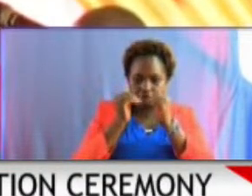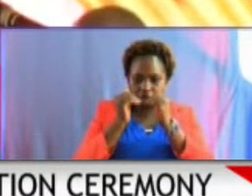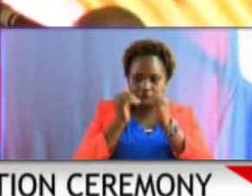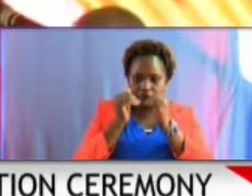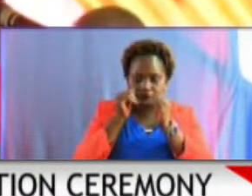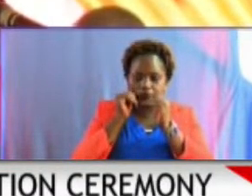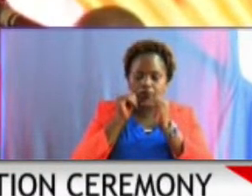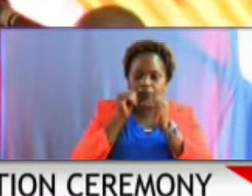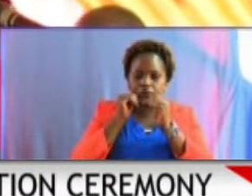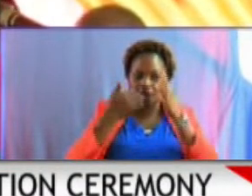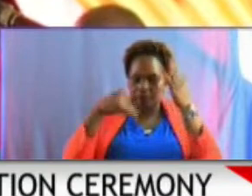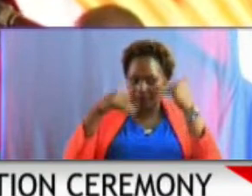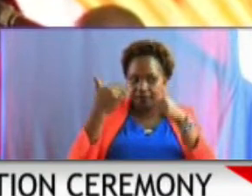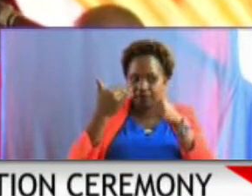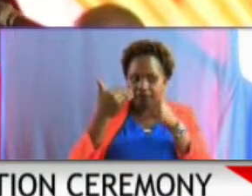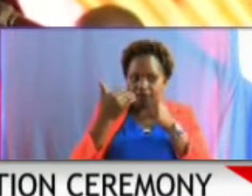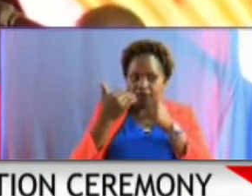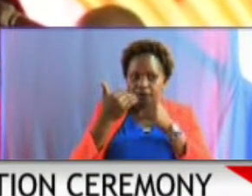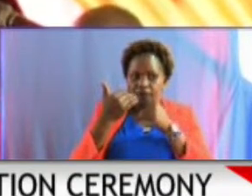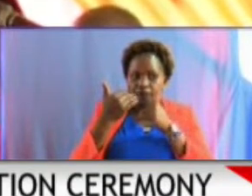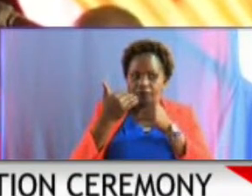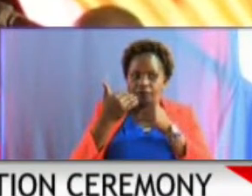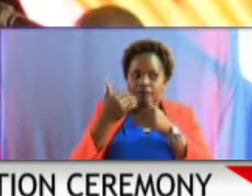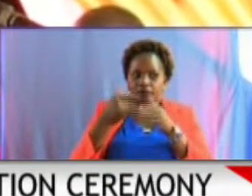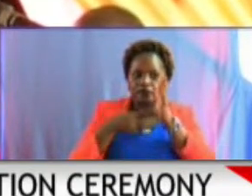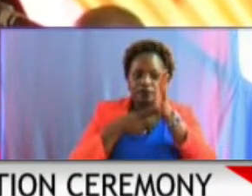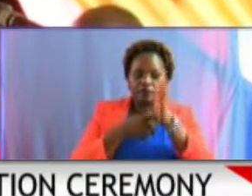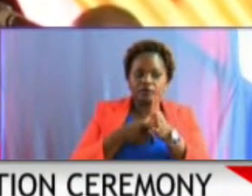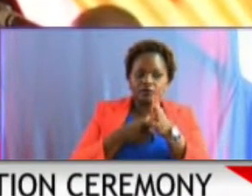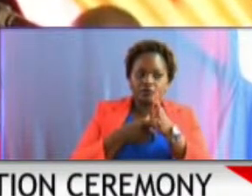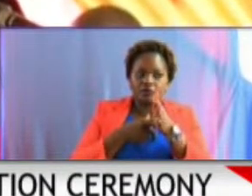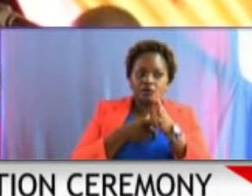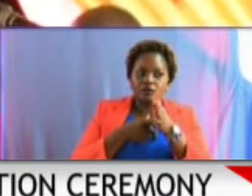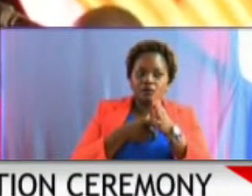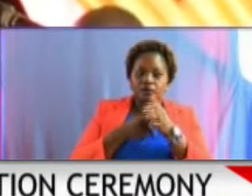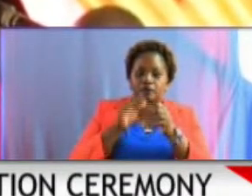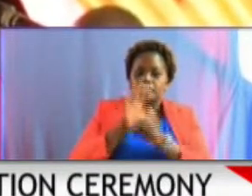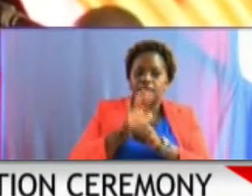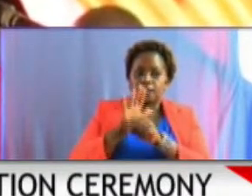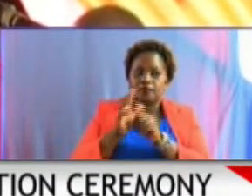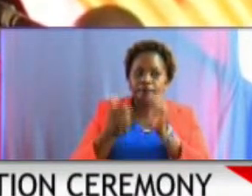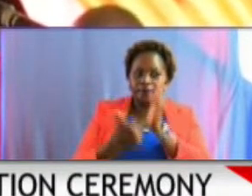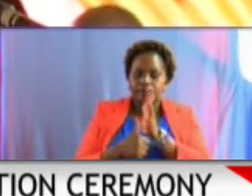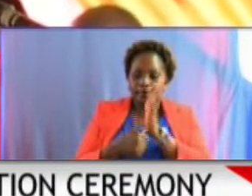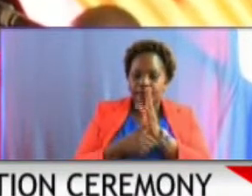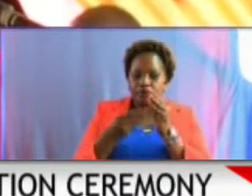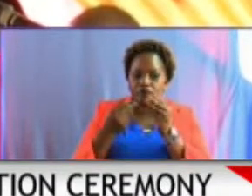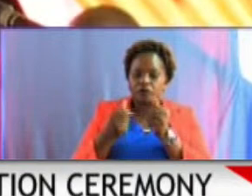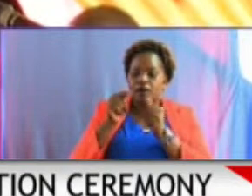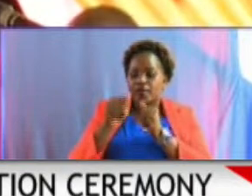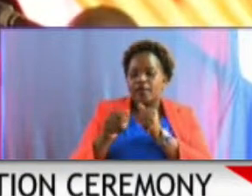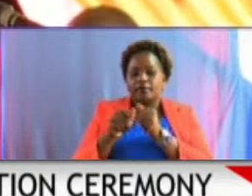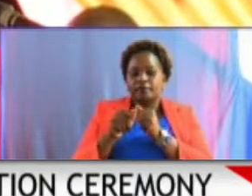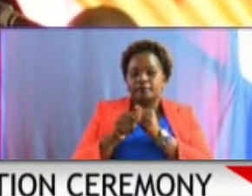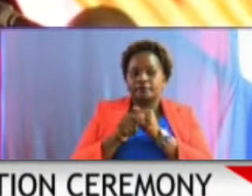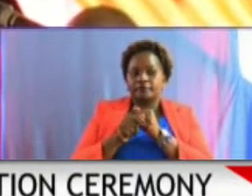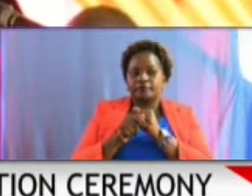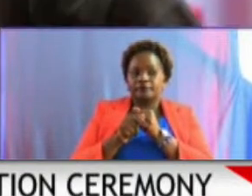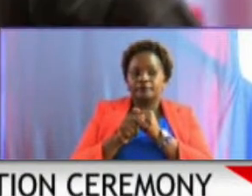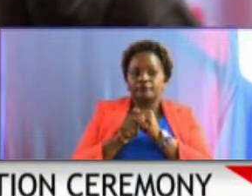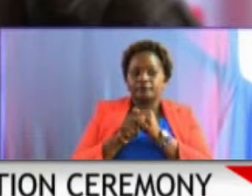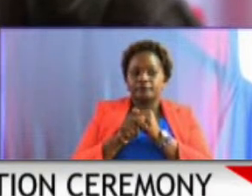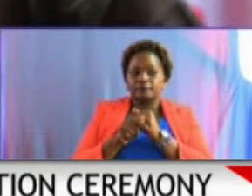of their application to address a myriad of problems in our society.